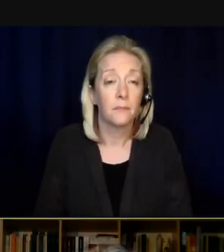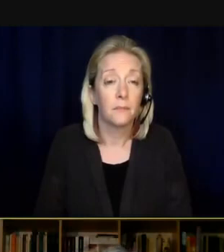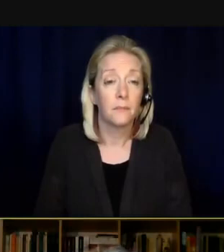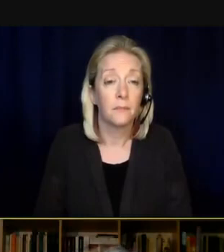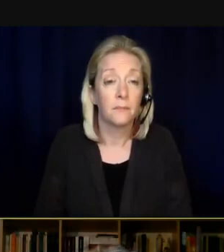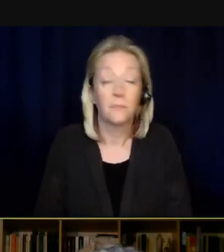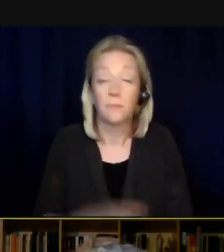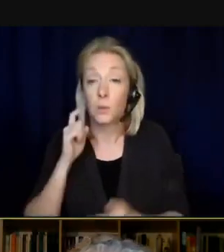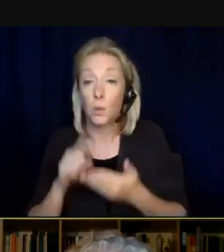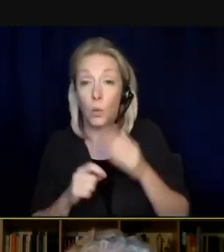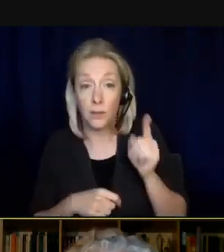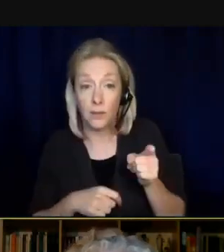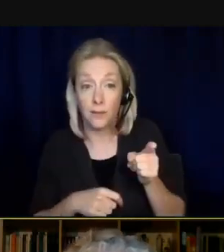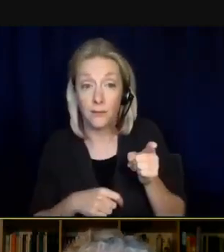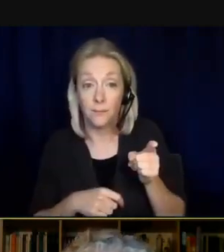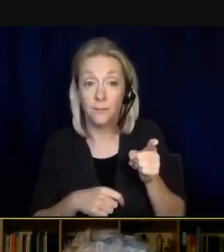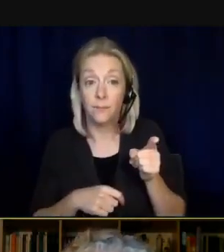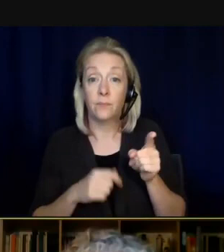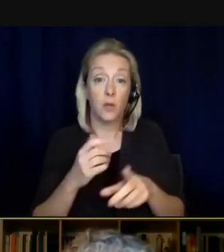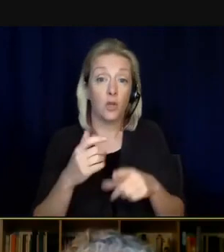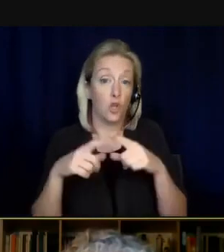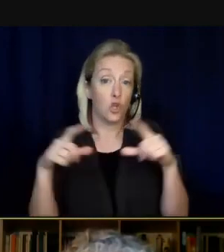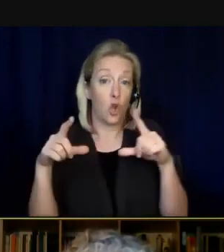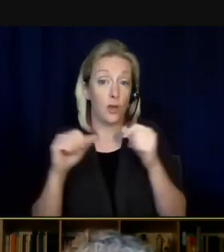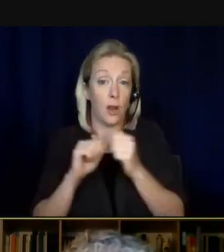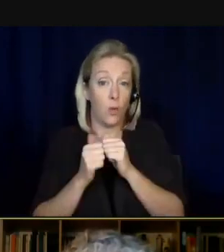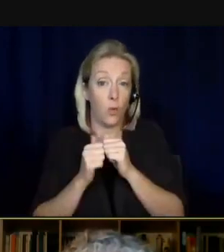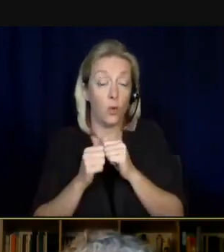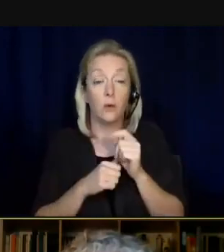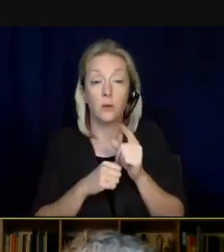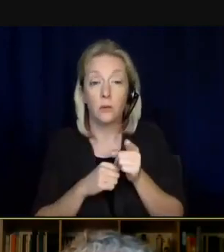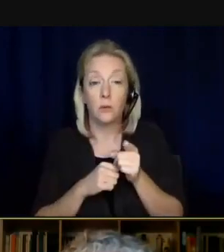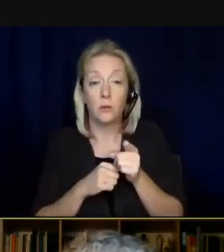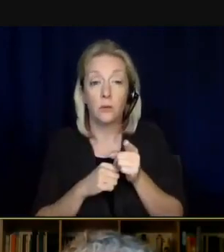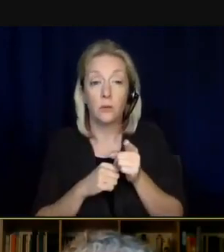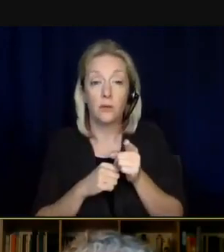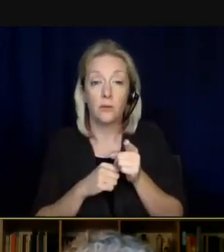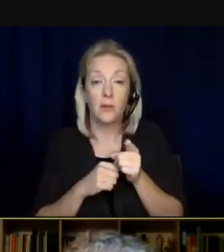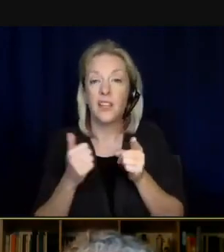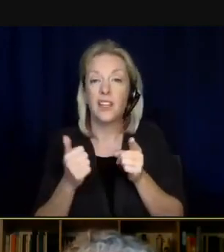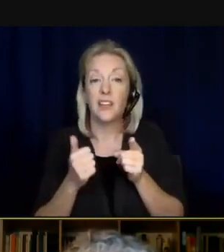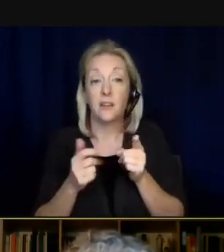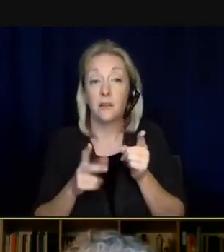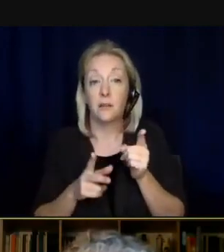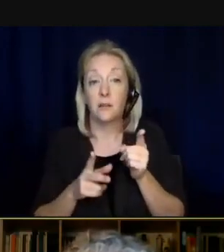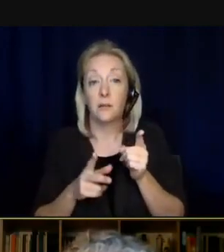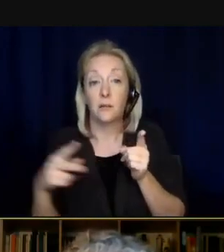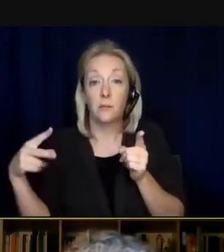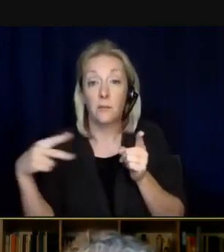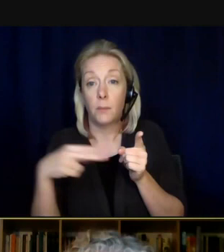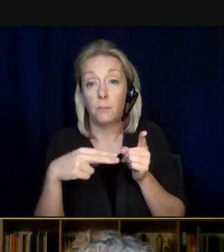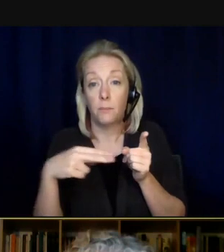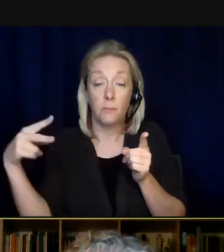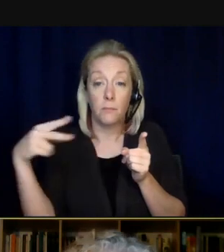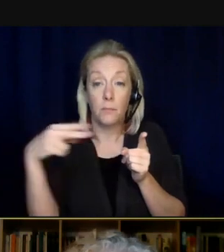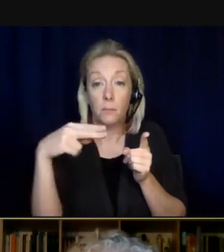So notice, if you want to make the cards, all you have to do is, if you want them to be individual, is cut across between